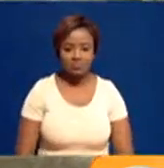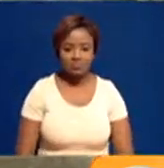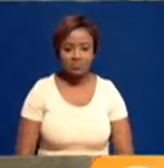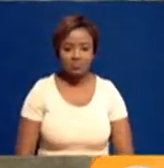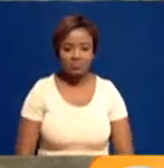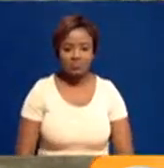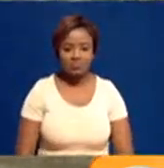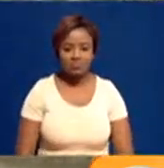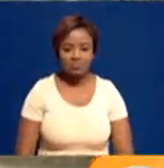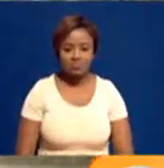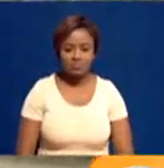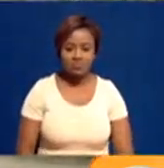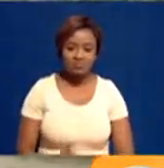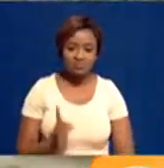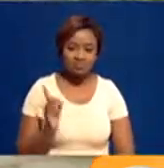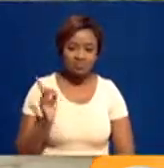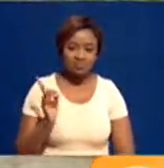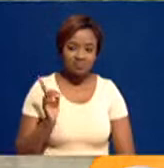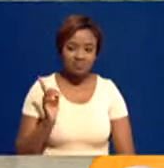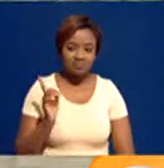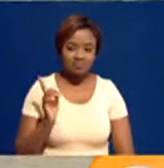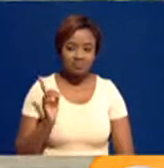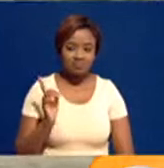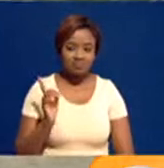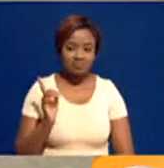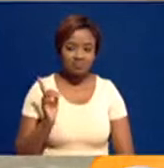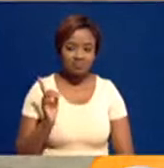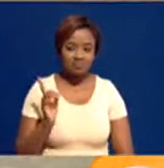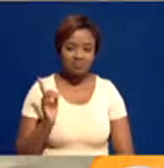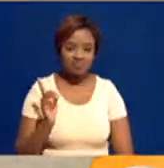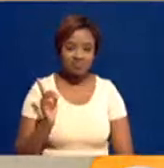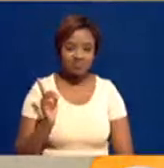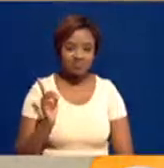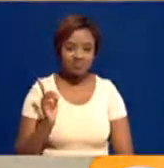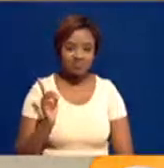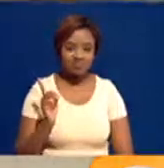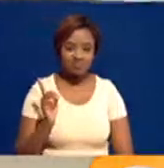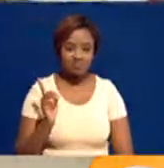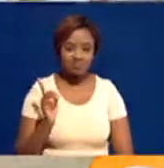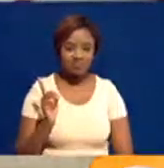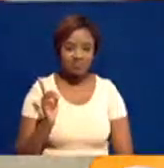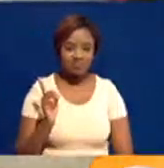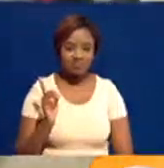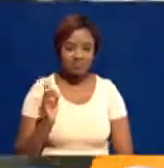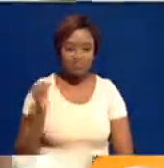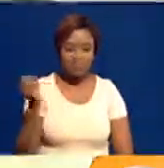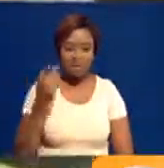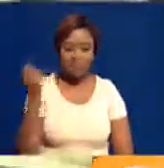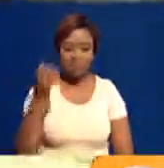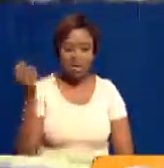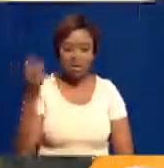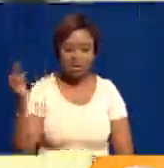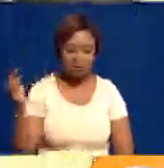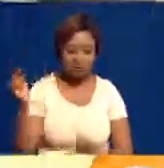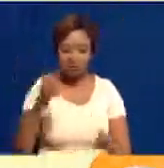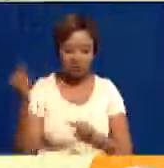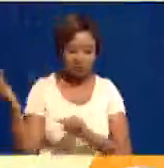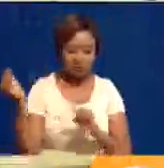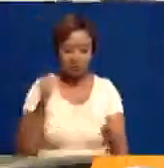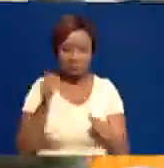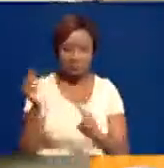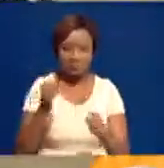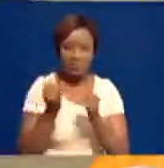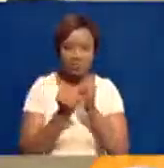At the Olenguruone Sub County Hospital entrance, county ambulances are rushing into the facility